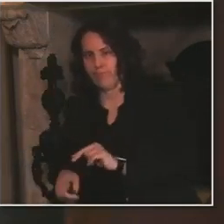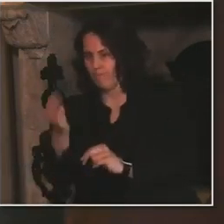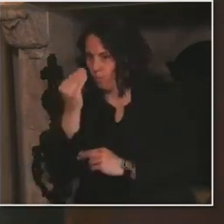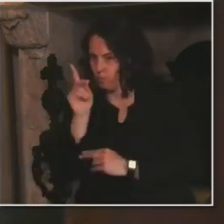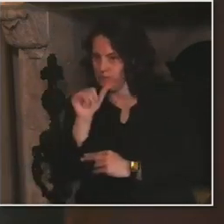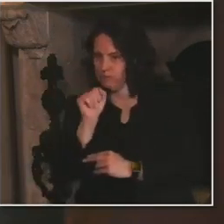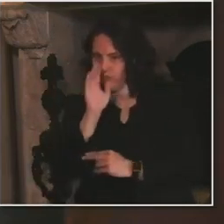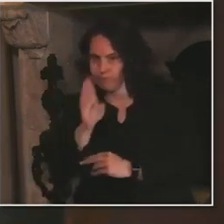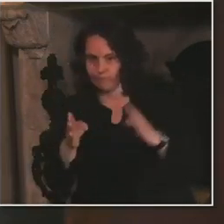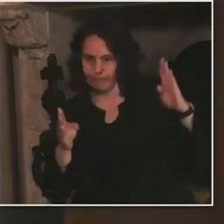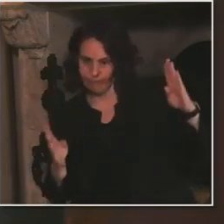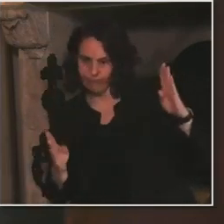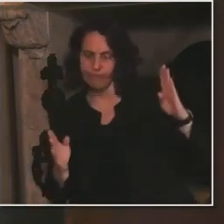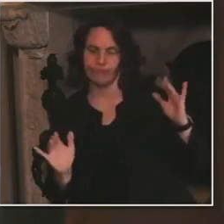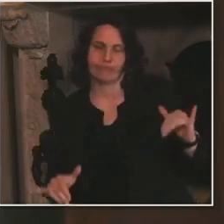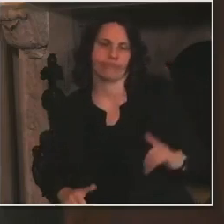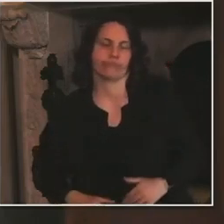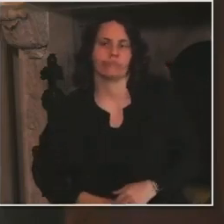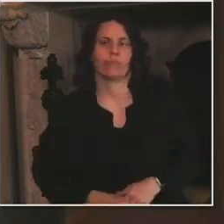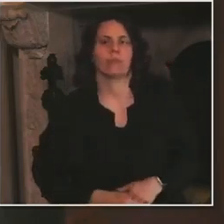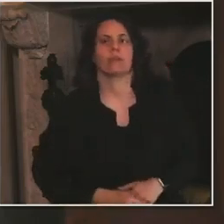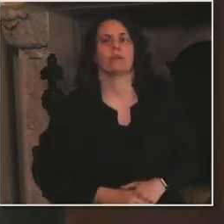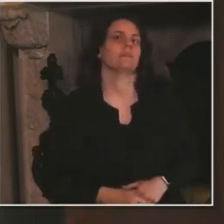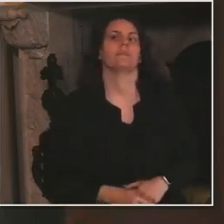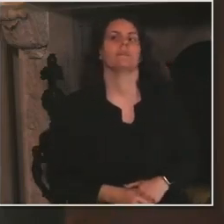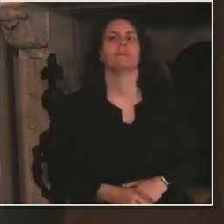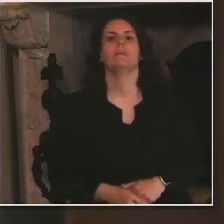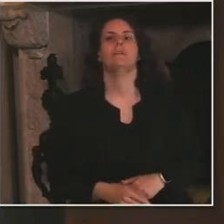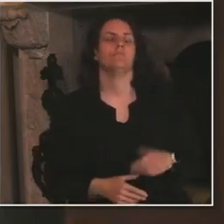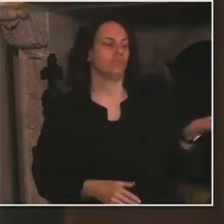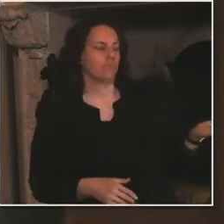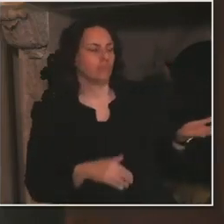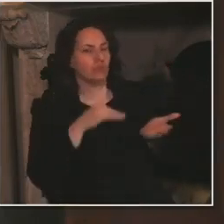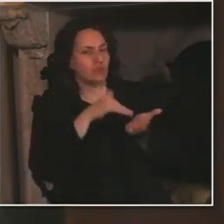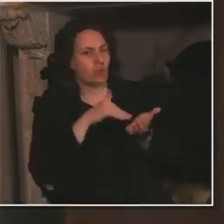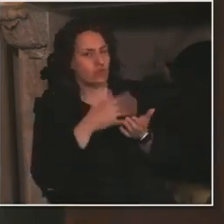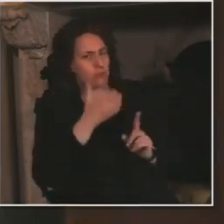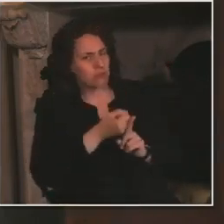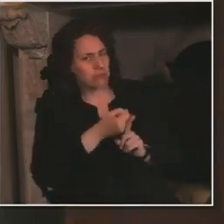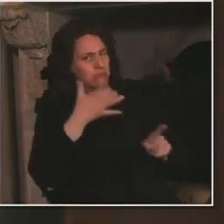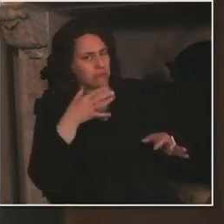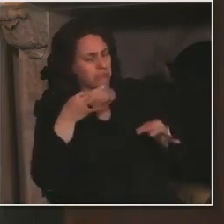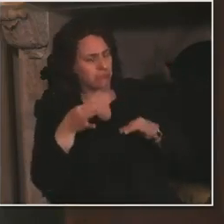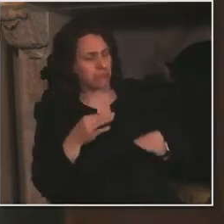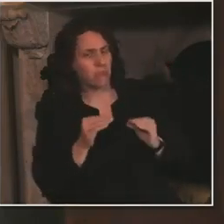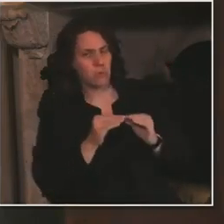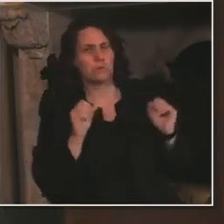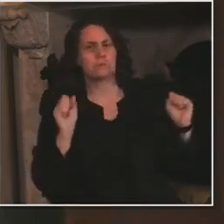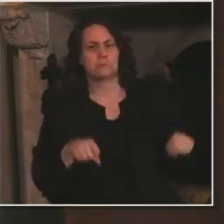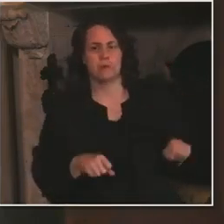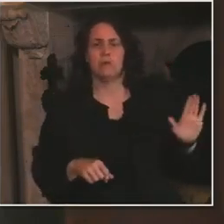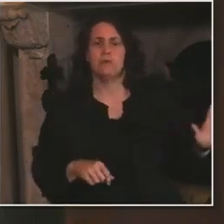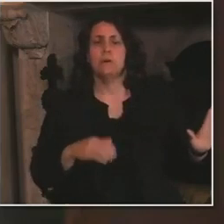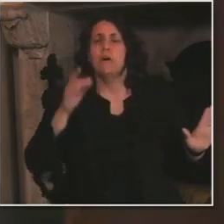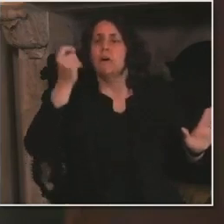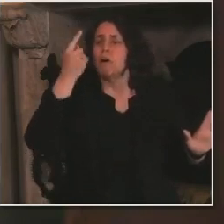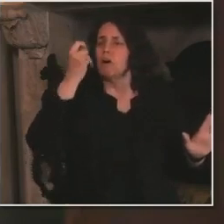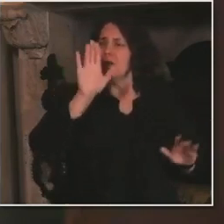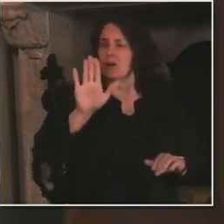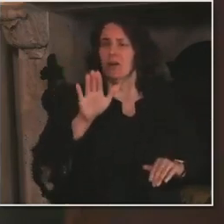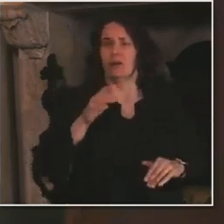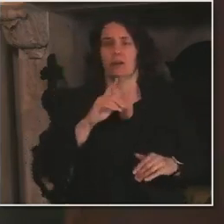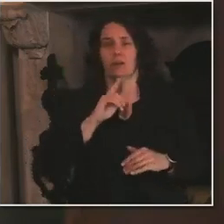What Dr. Westergaard can probably say more sciencey things about that, but I'm trying to be more plain language about